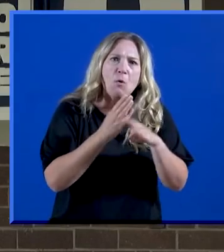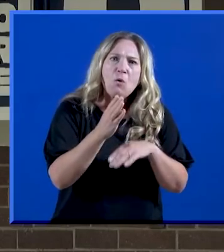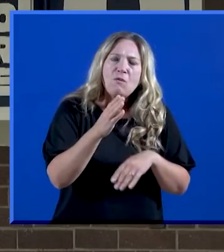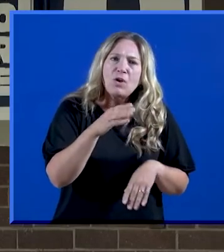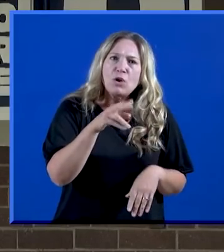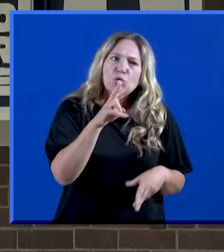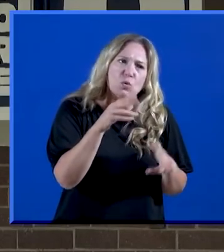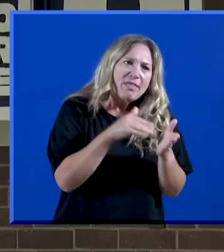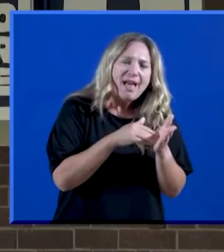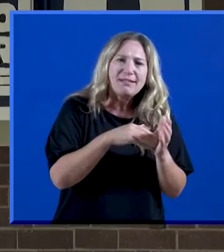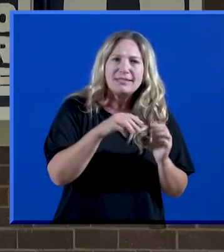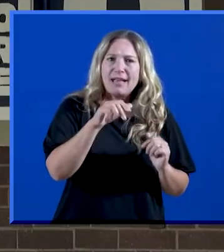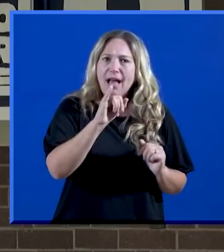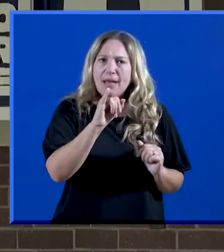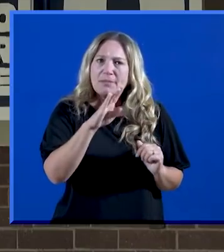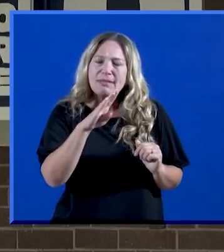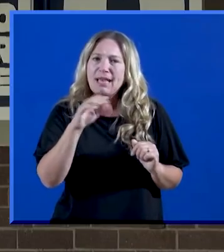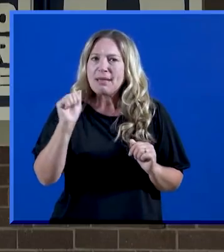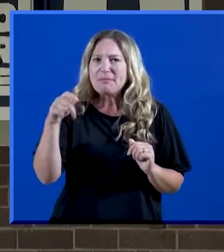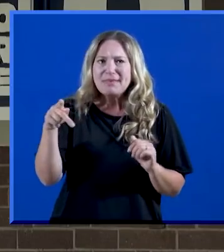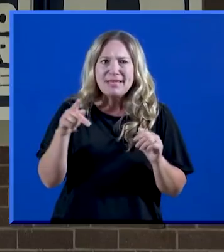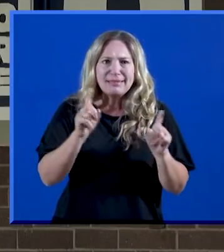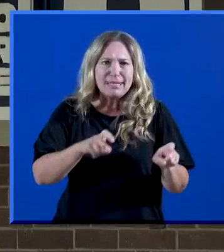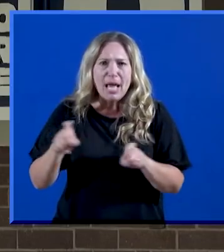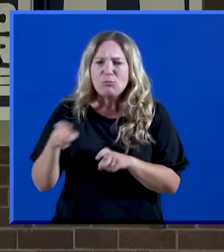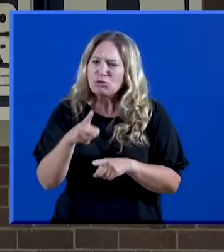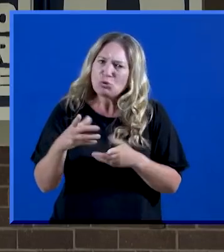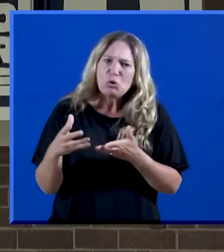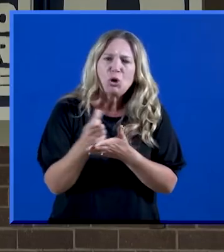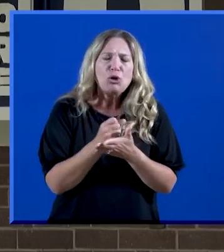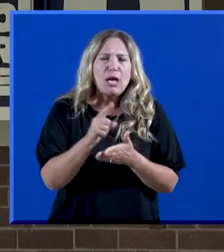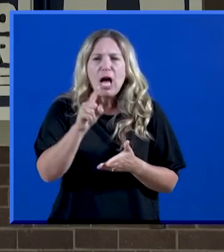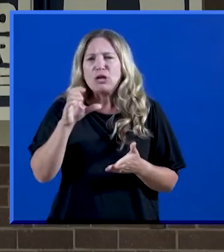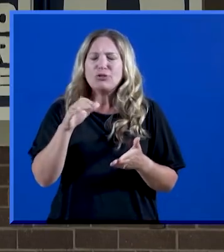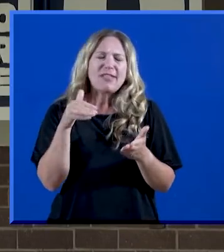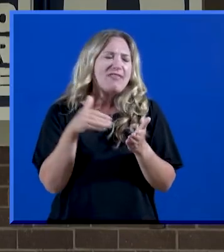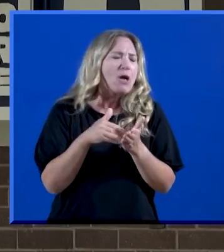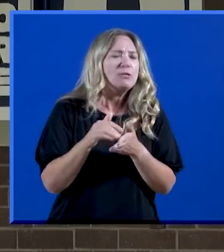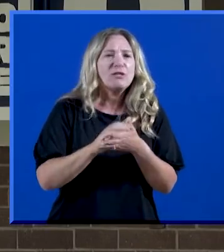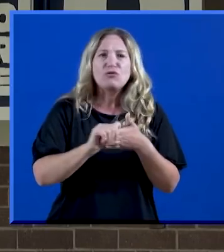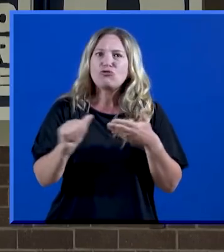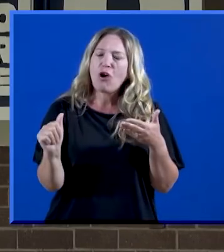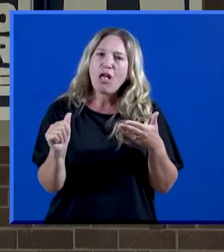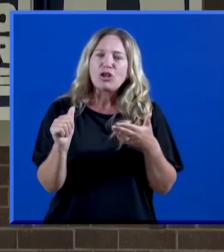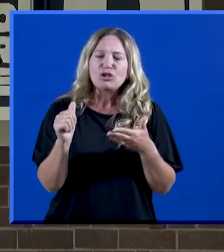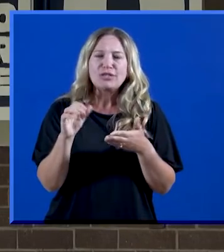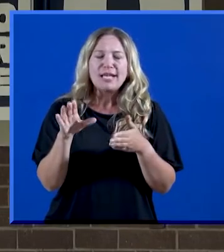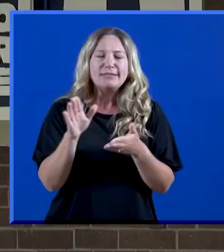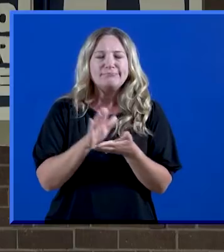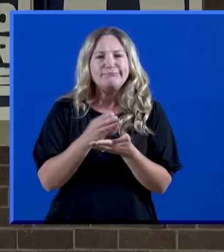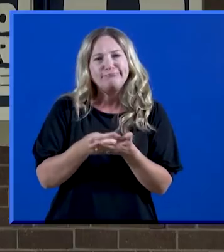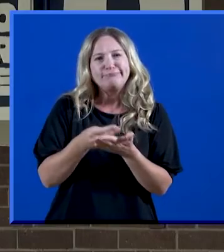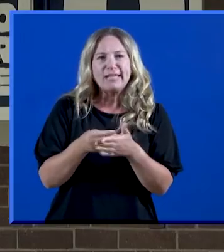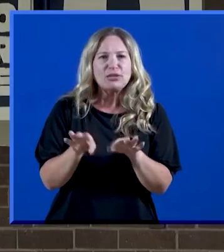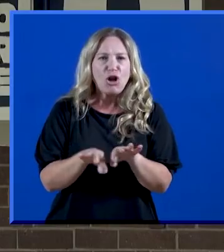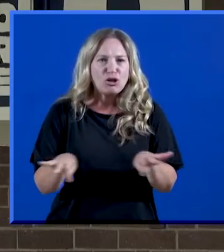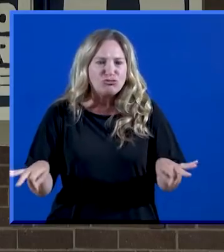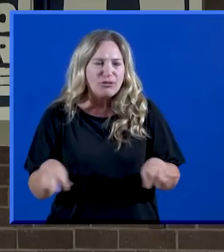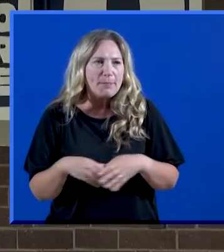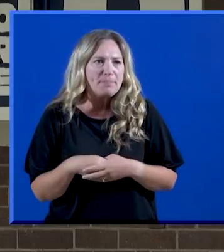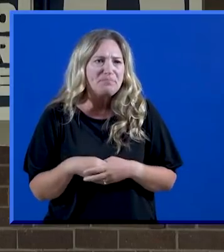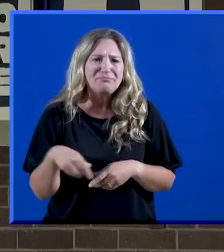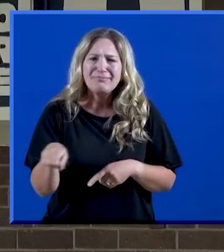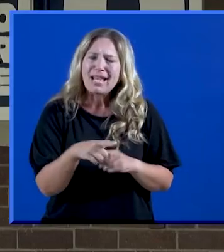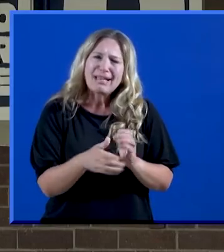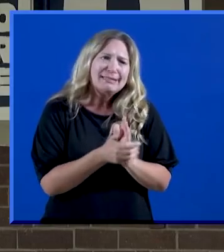IB exams, and you guys have earned hundreds of thousands of dollars in scholarships. This class is loaded with talented